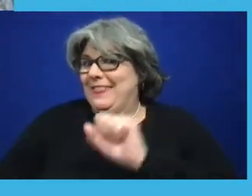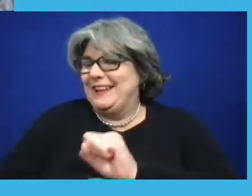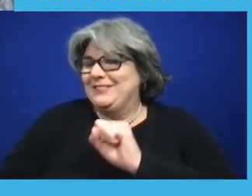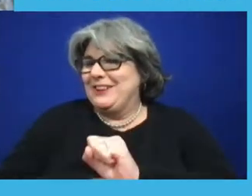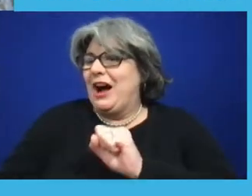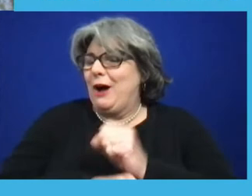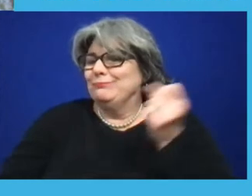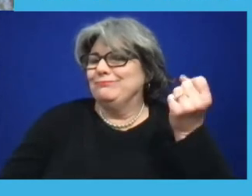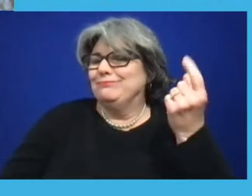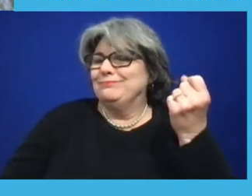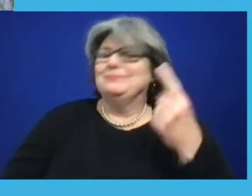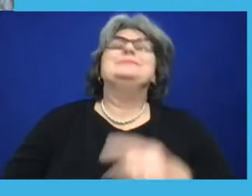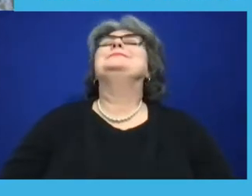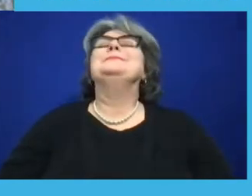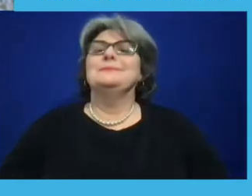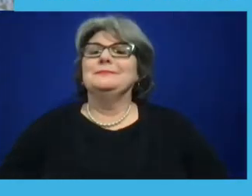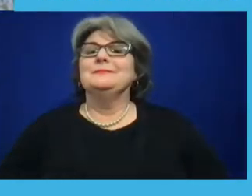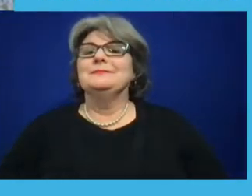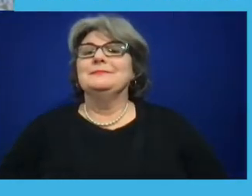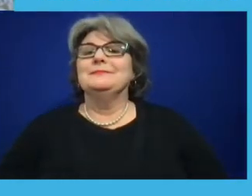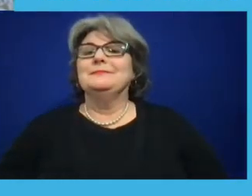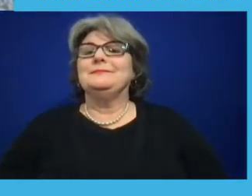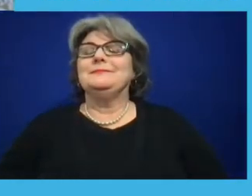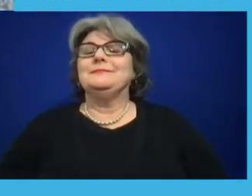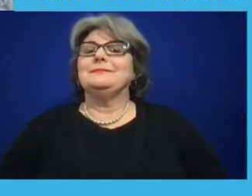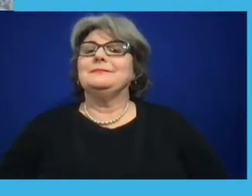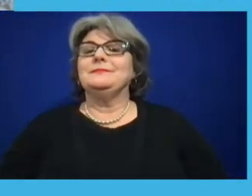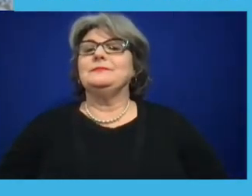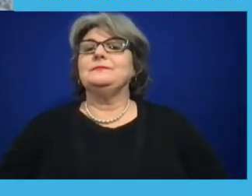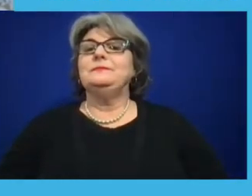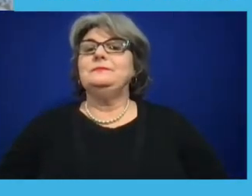wanted to tell people what they could.